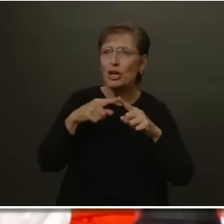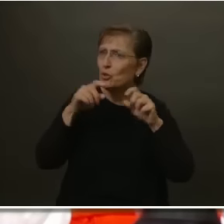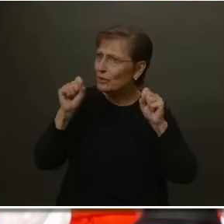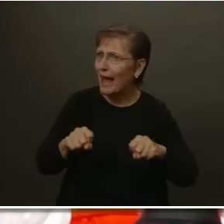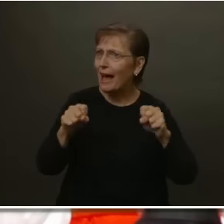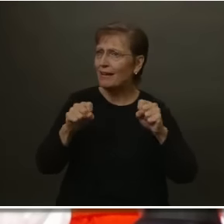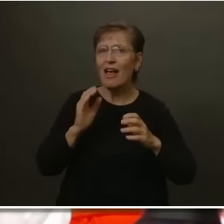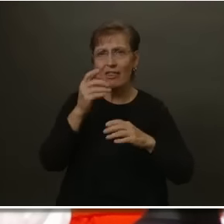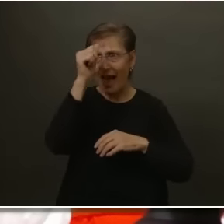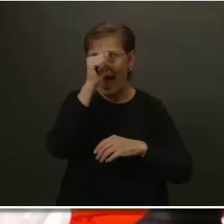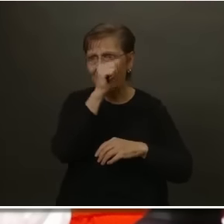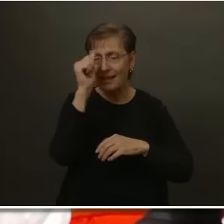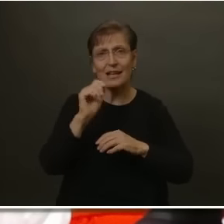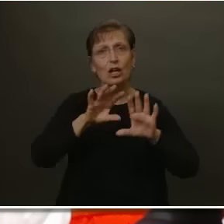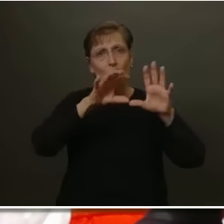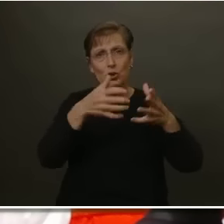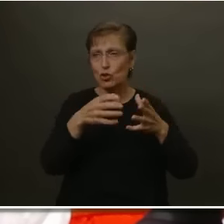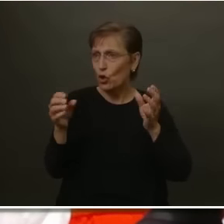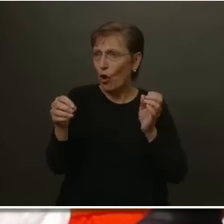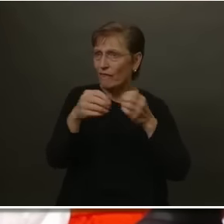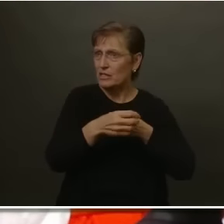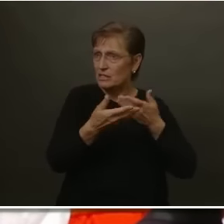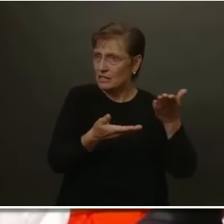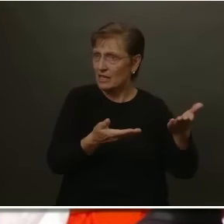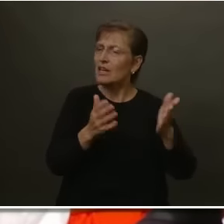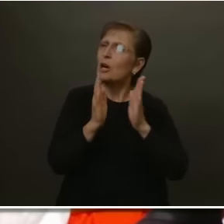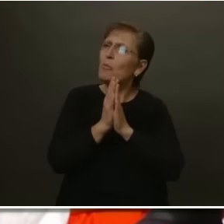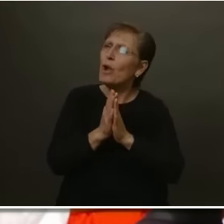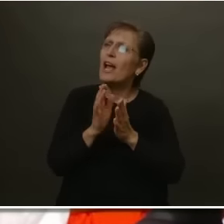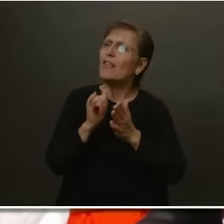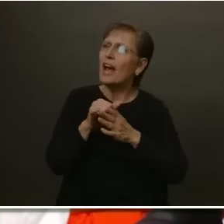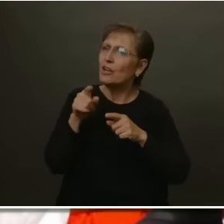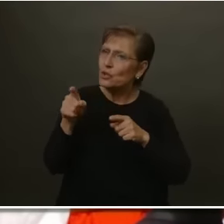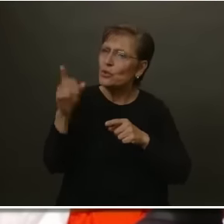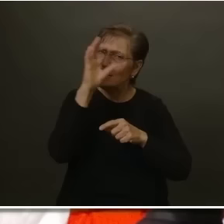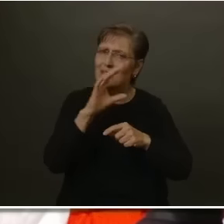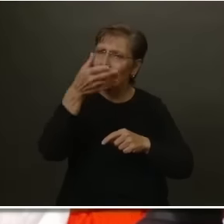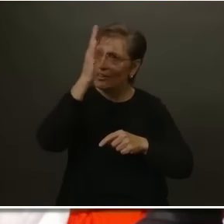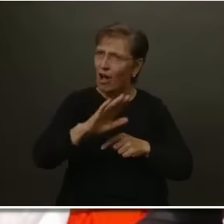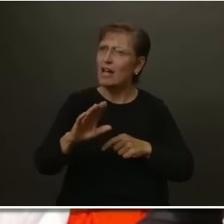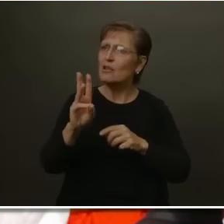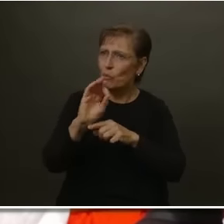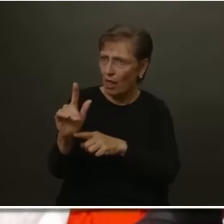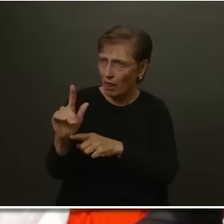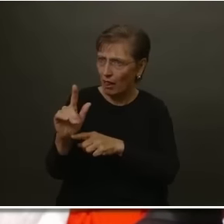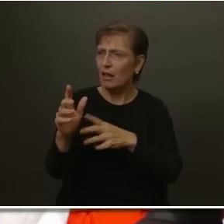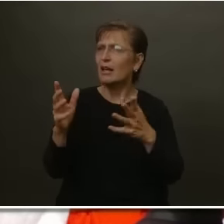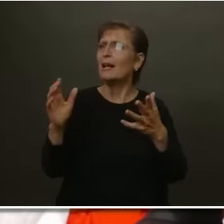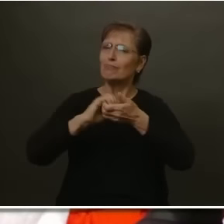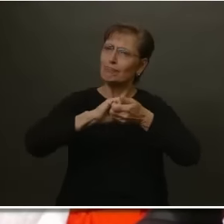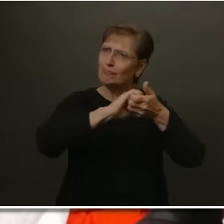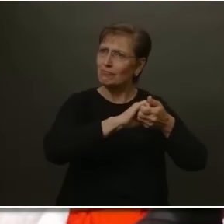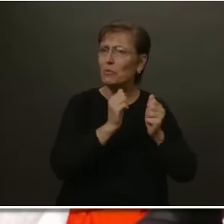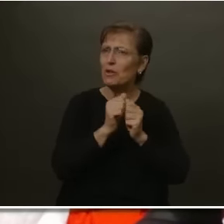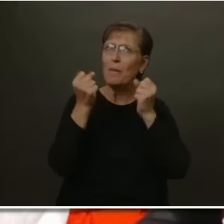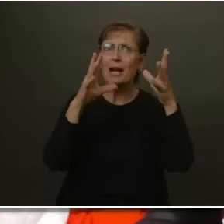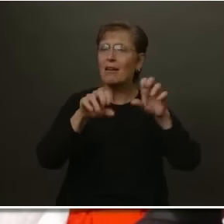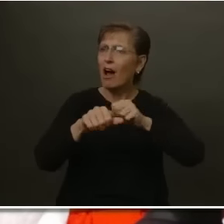together seek out the Lord's will in partnership with many others to the glory of